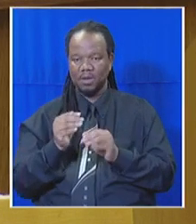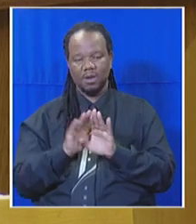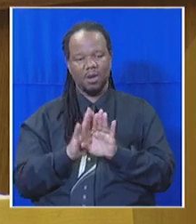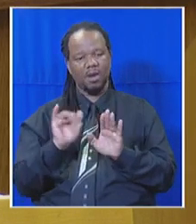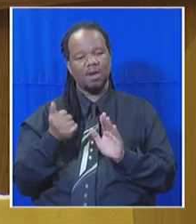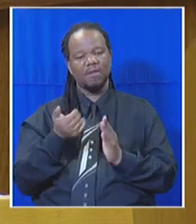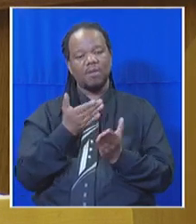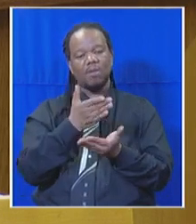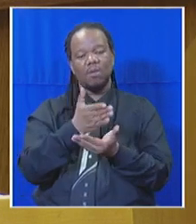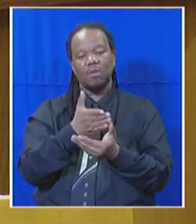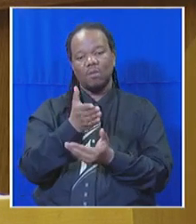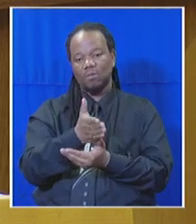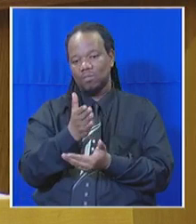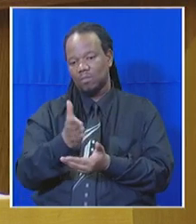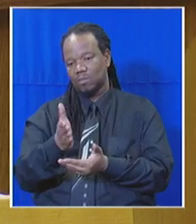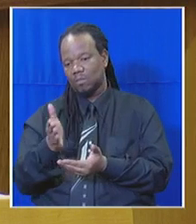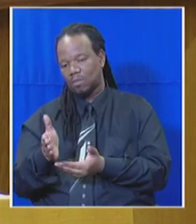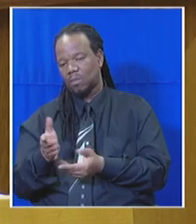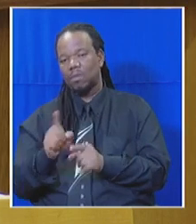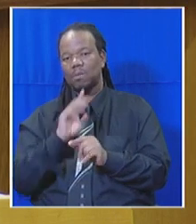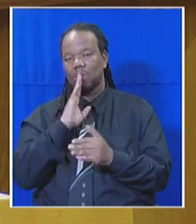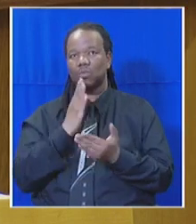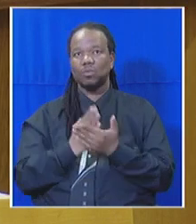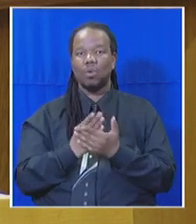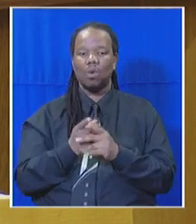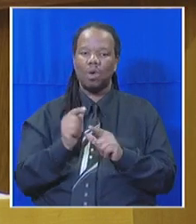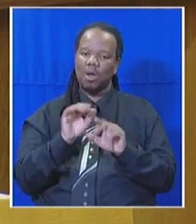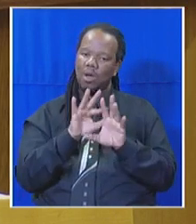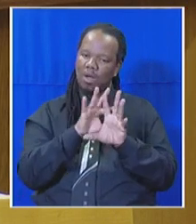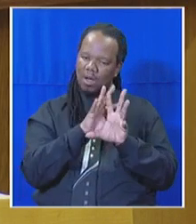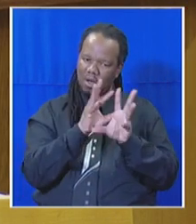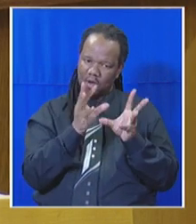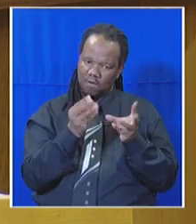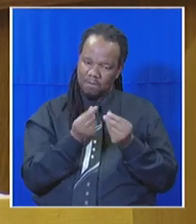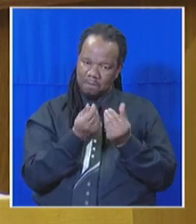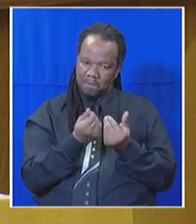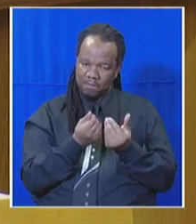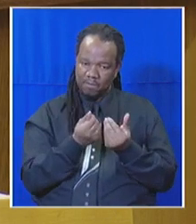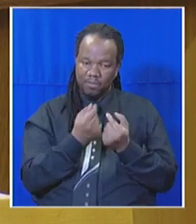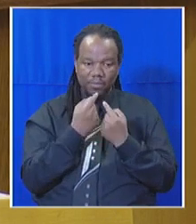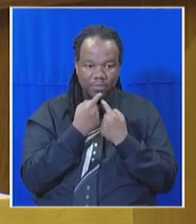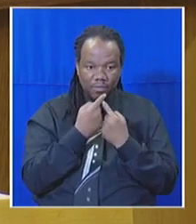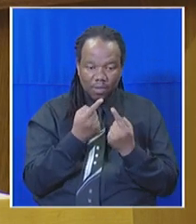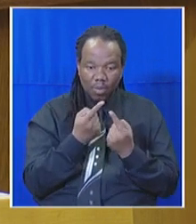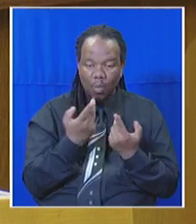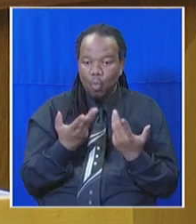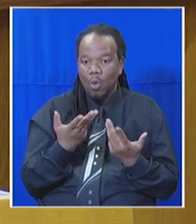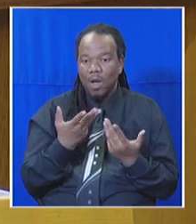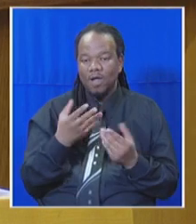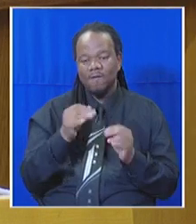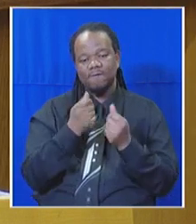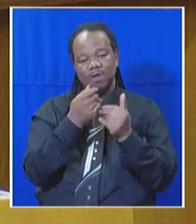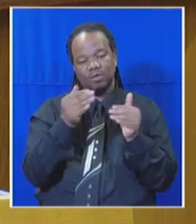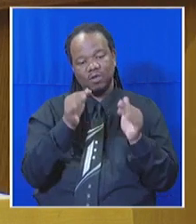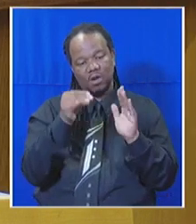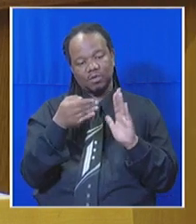at court level to ensure that all amounts disclosed in the financial statements are